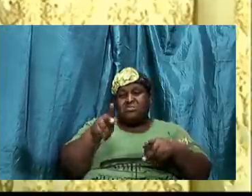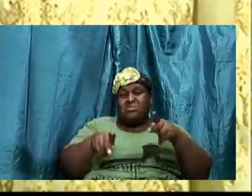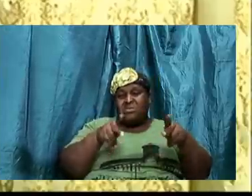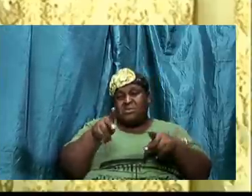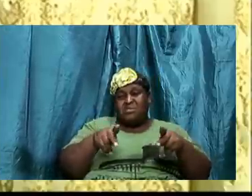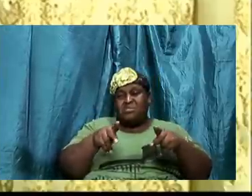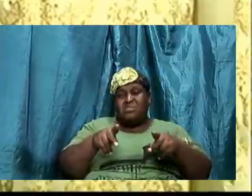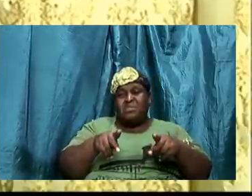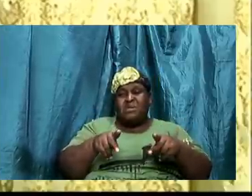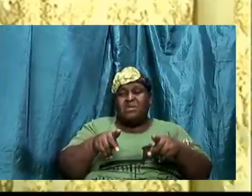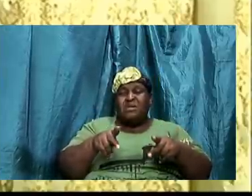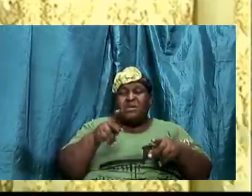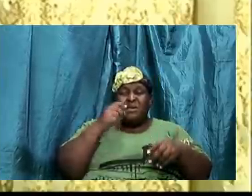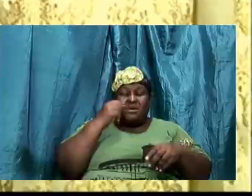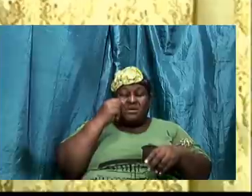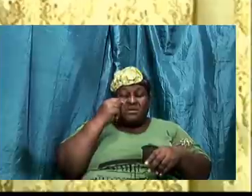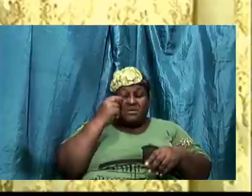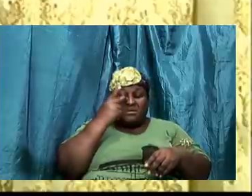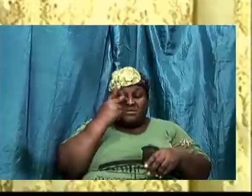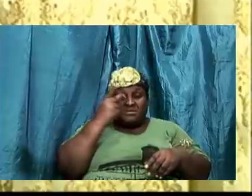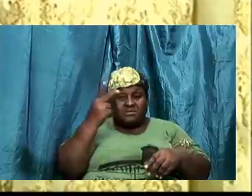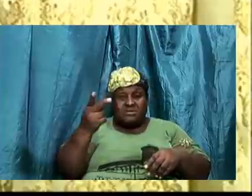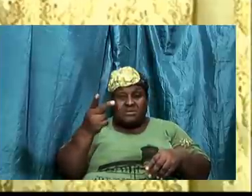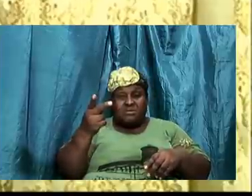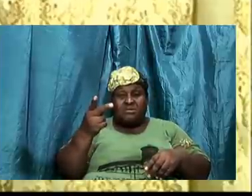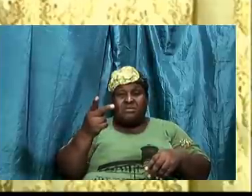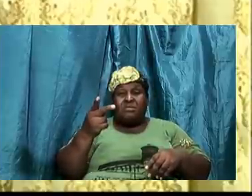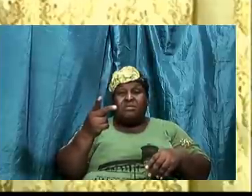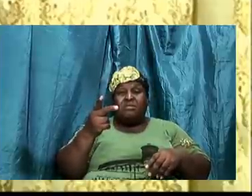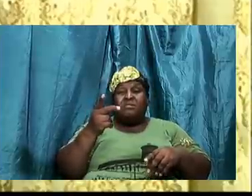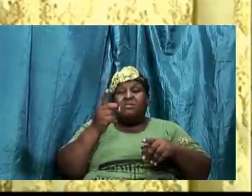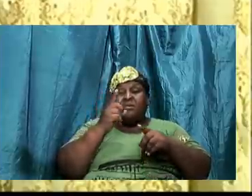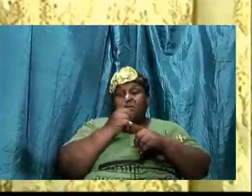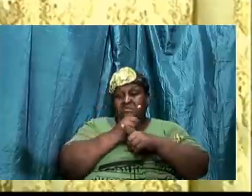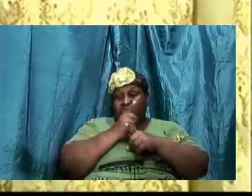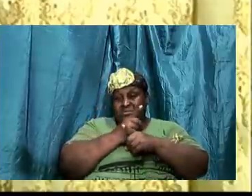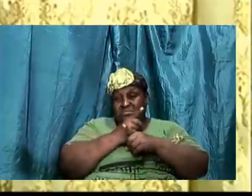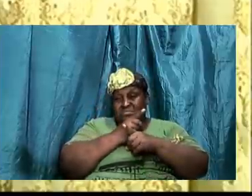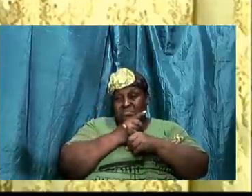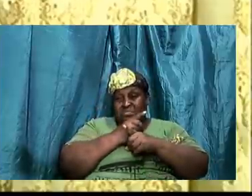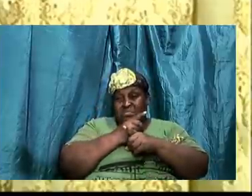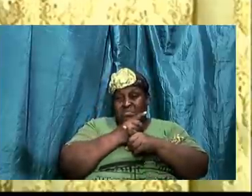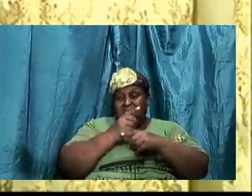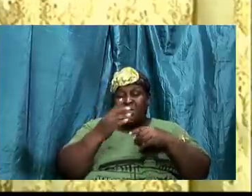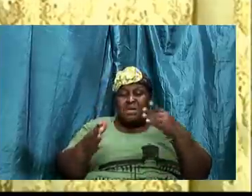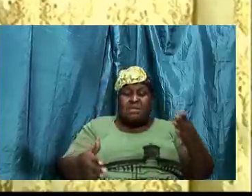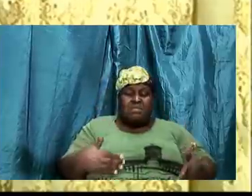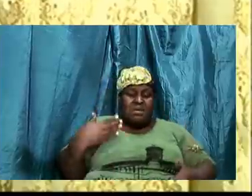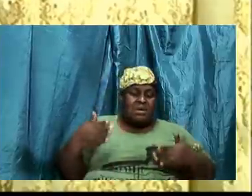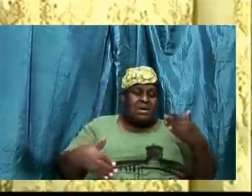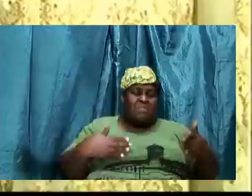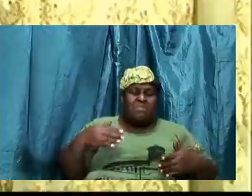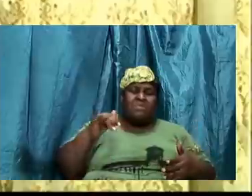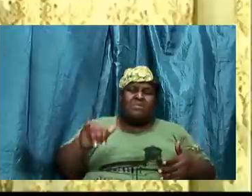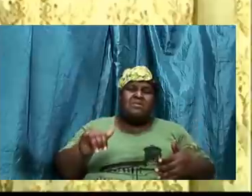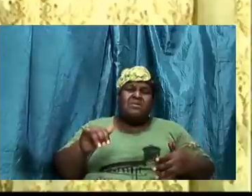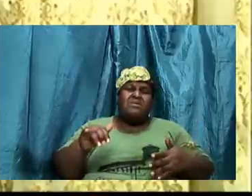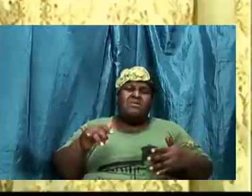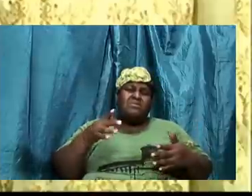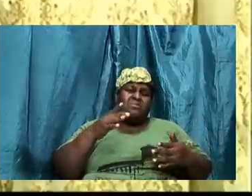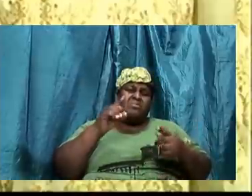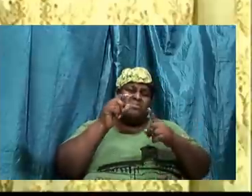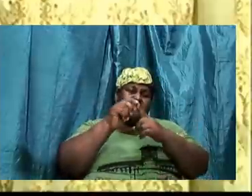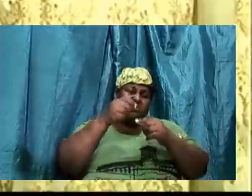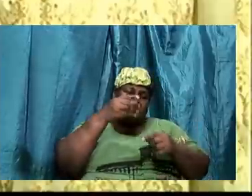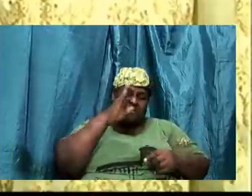response. Some people call me and we talk, and, you know, I am glad that the word of God is hitting home, because